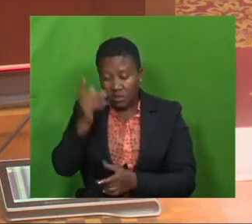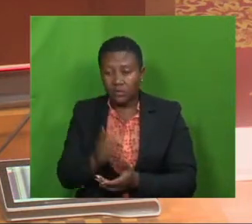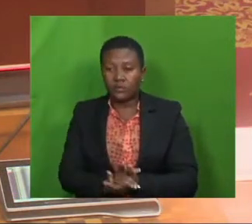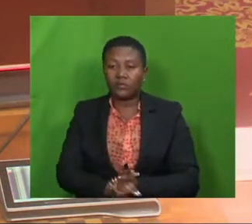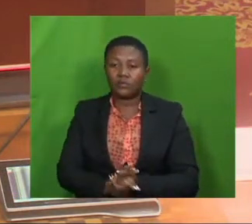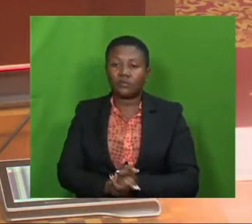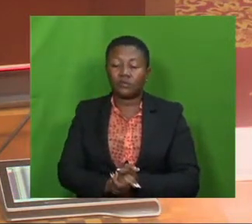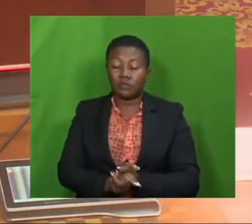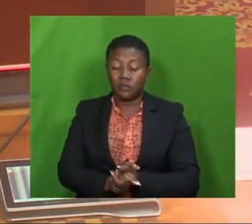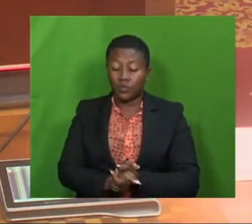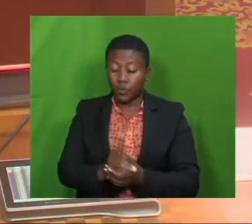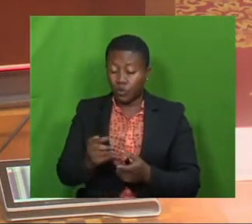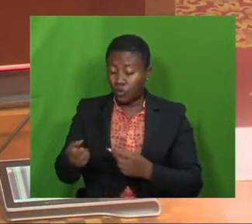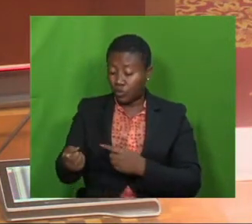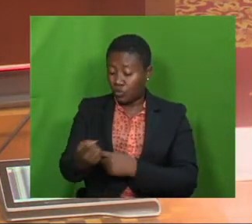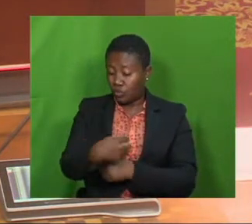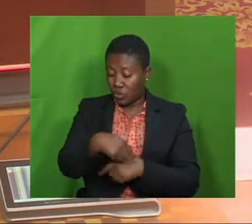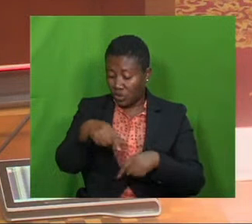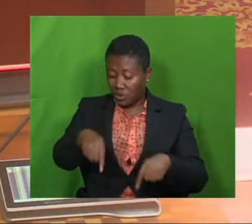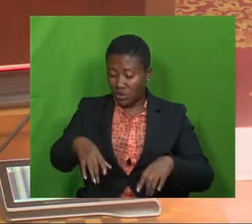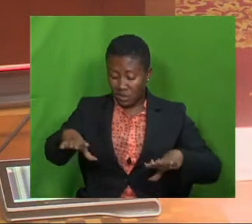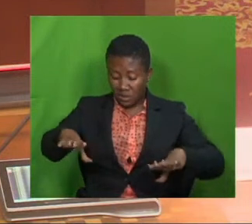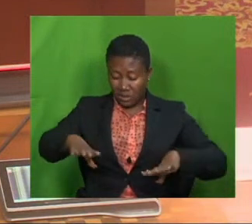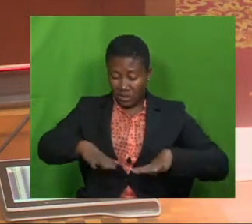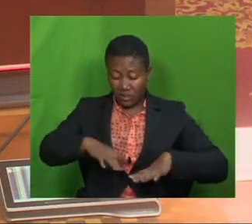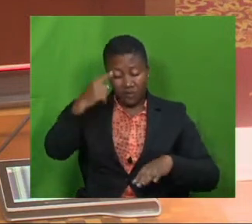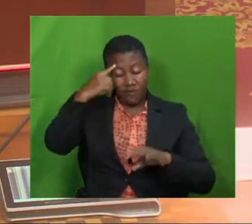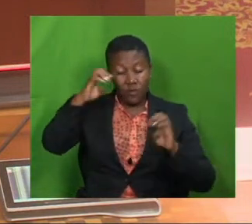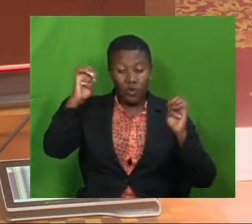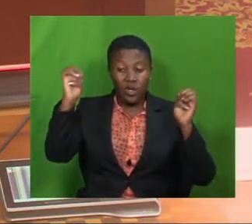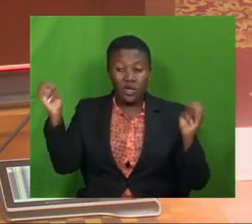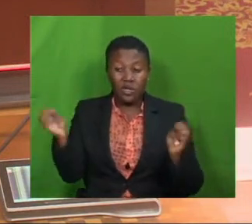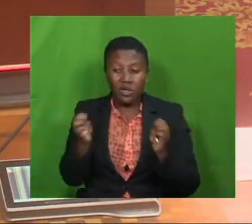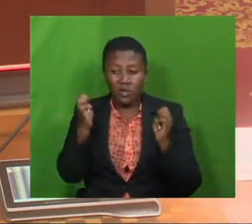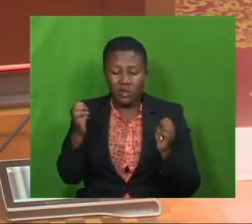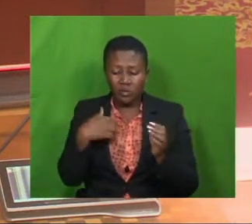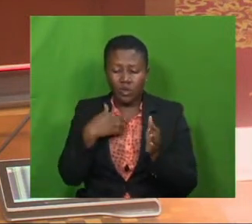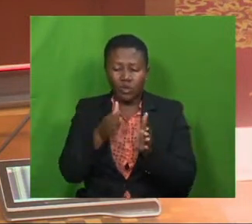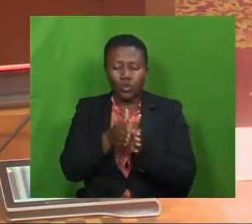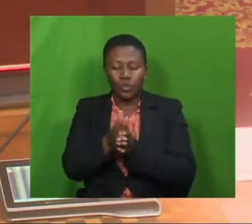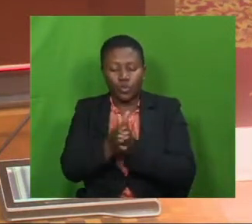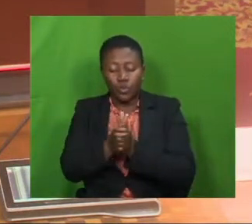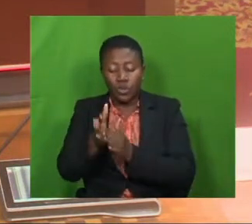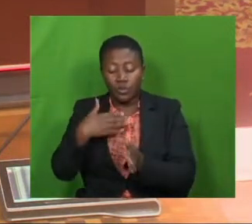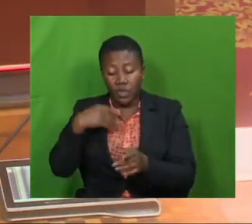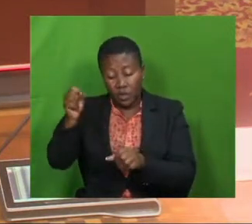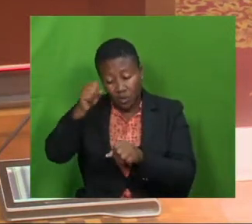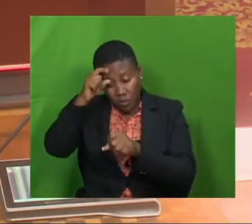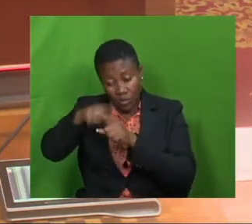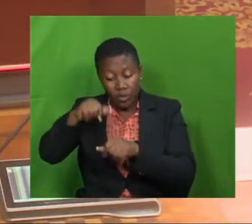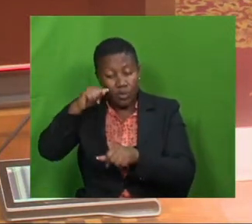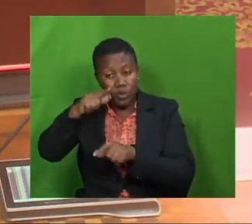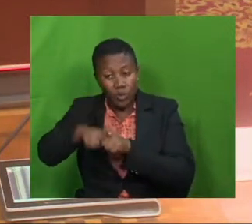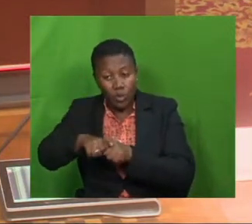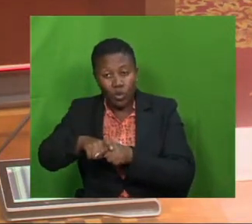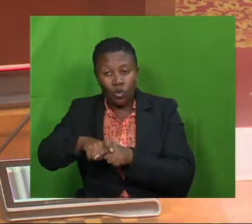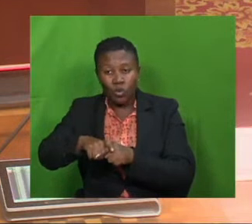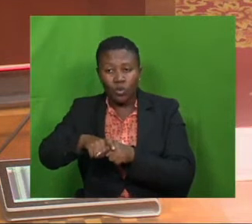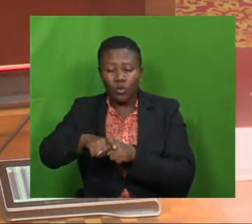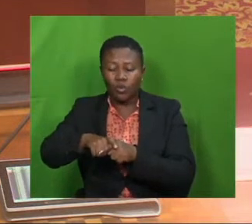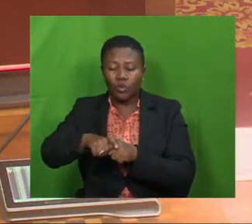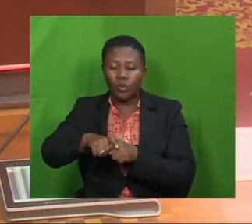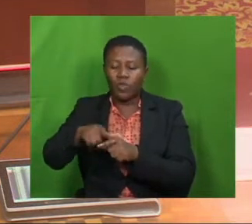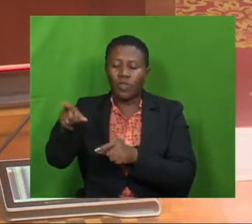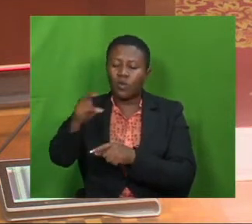the House rises today for the Easter holidays, I wish my colleagues a restful and a duty-conscious